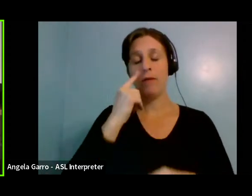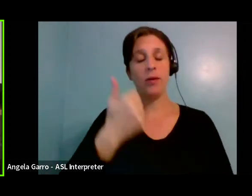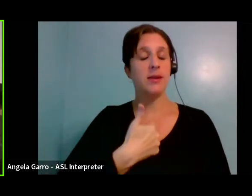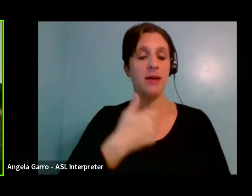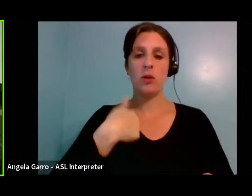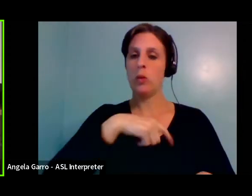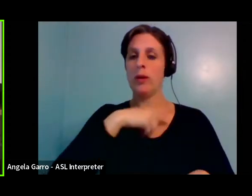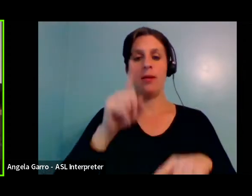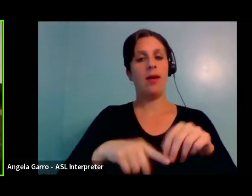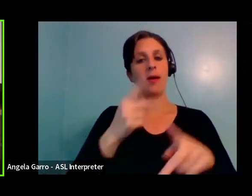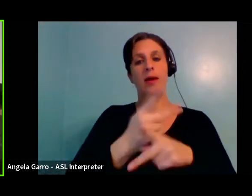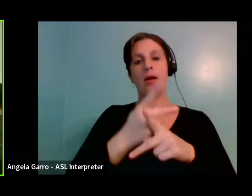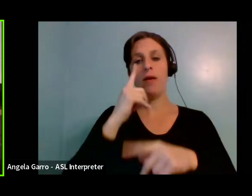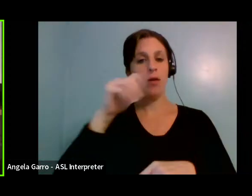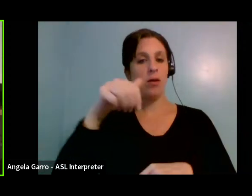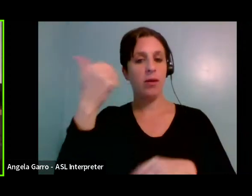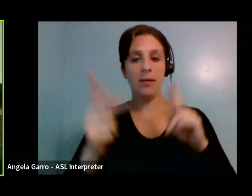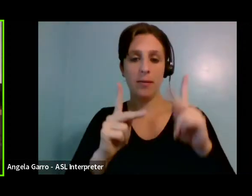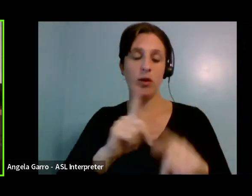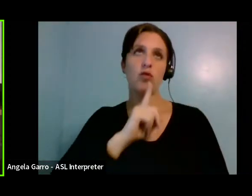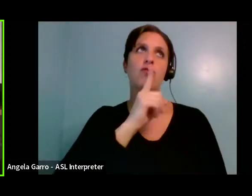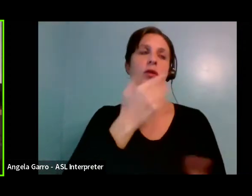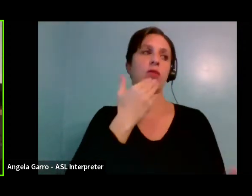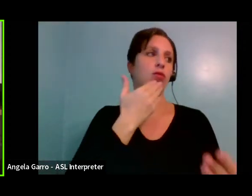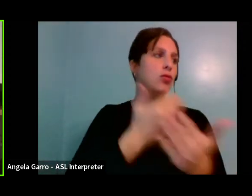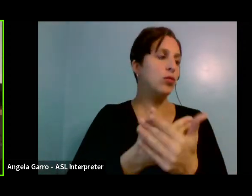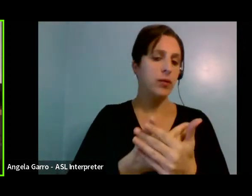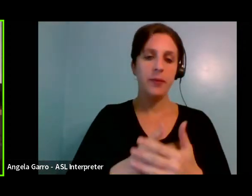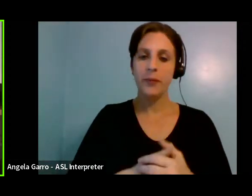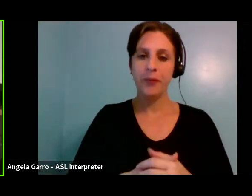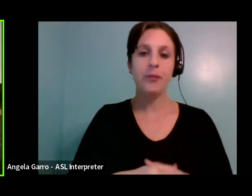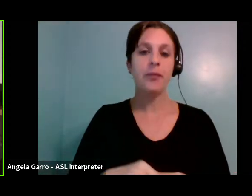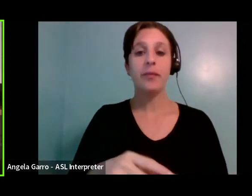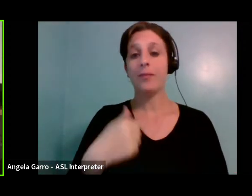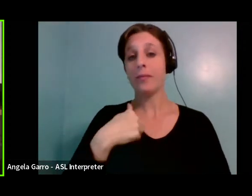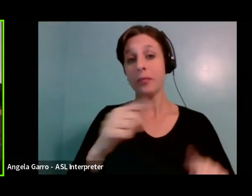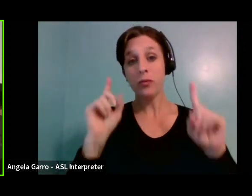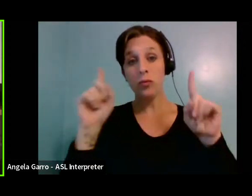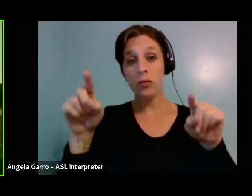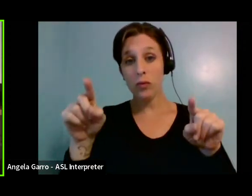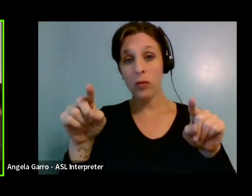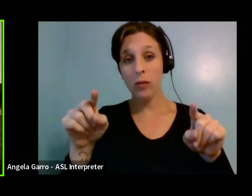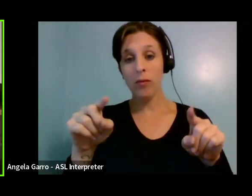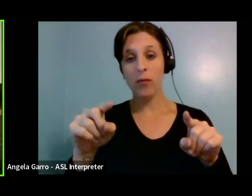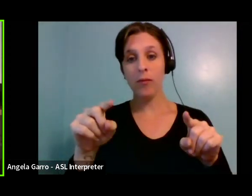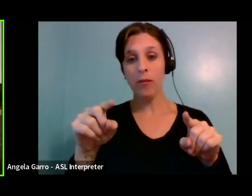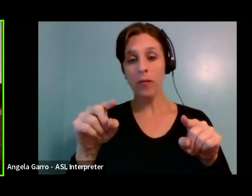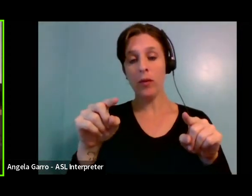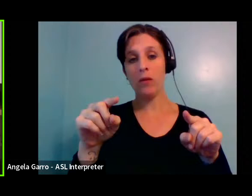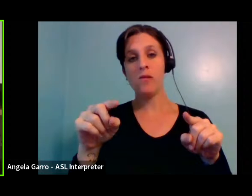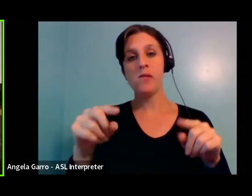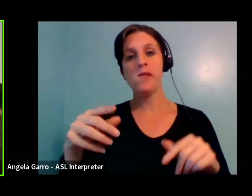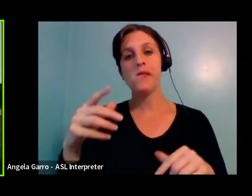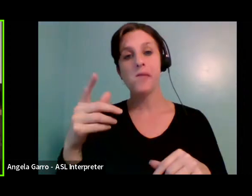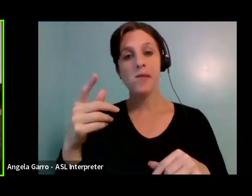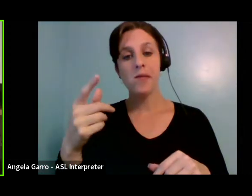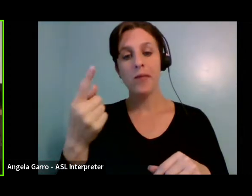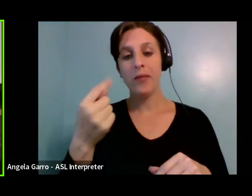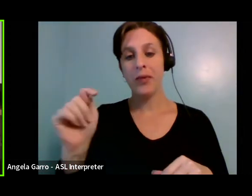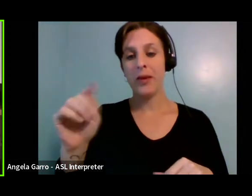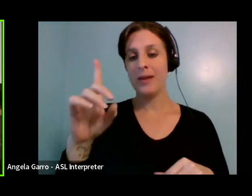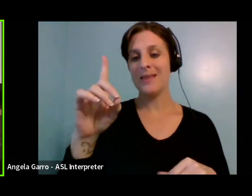others. So that was really good. I attended the last DLAC